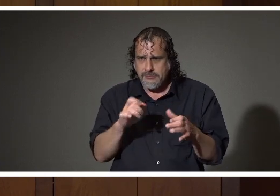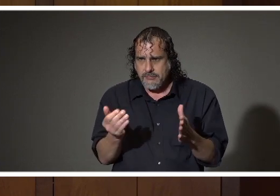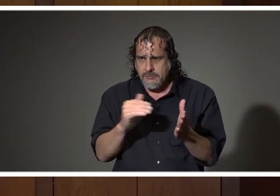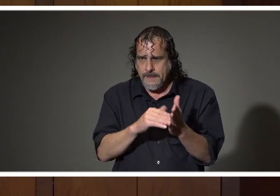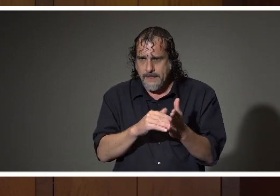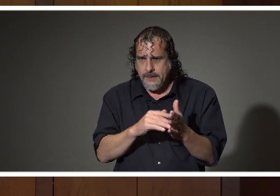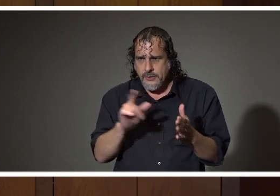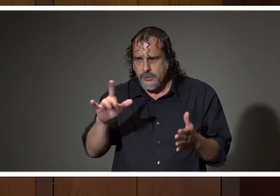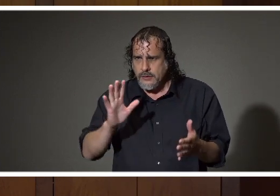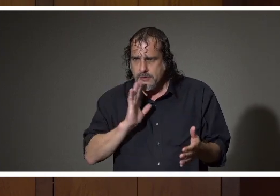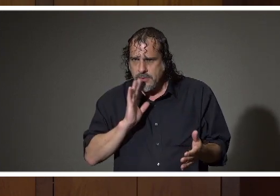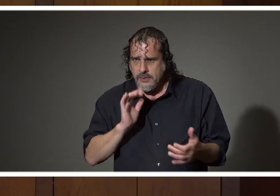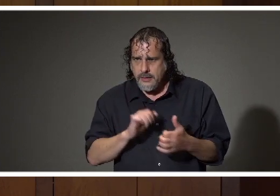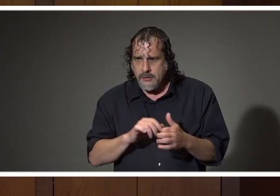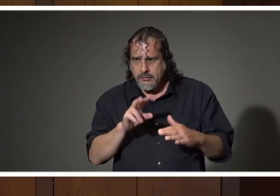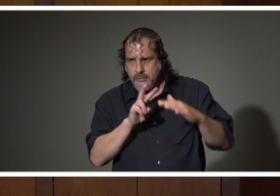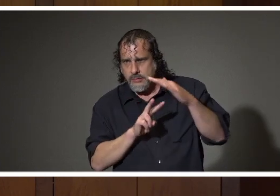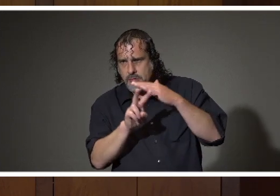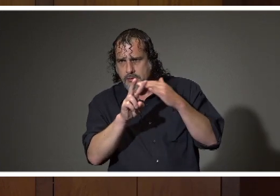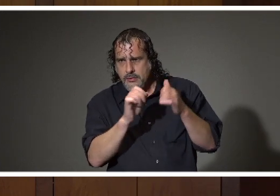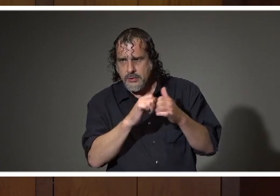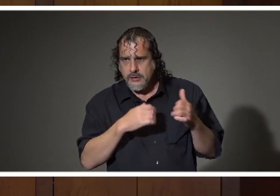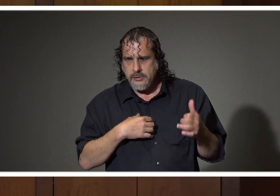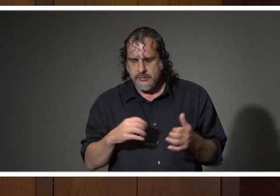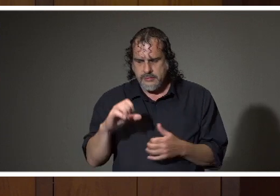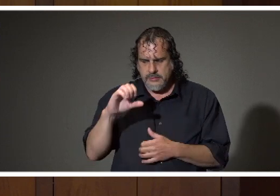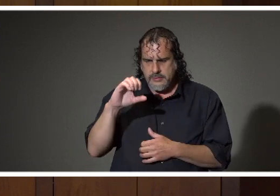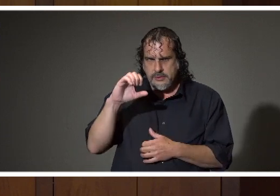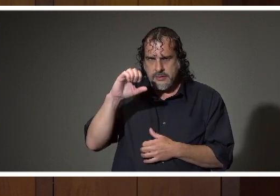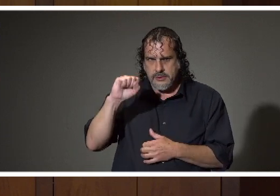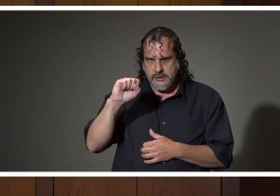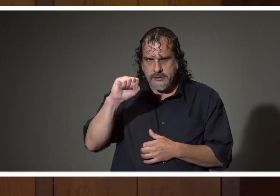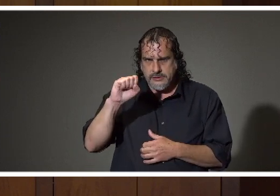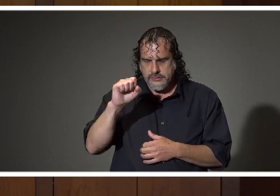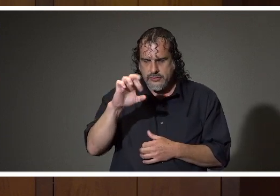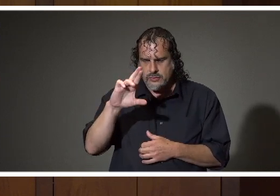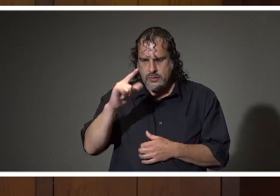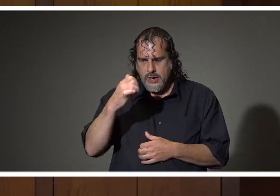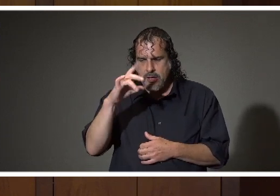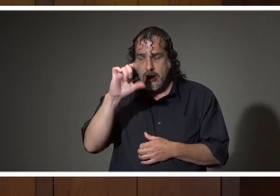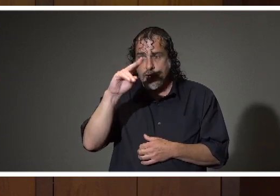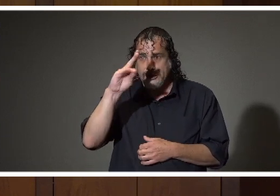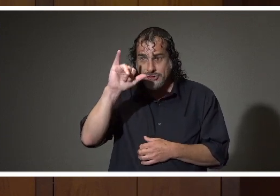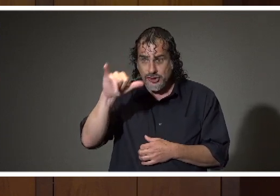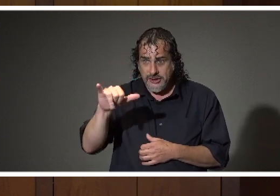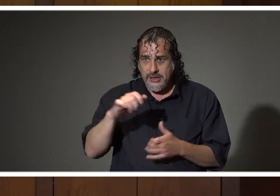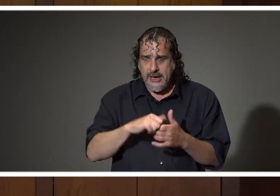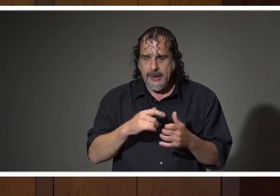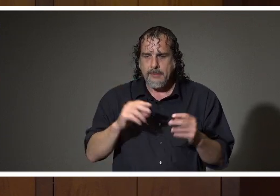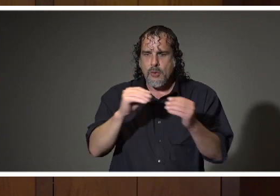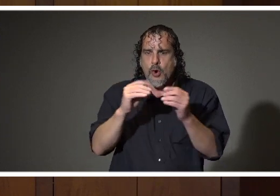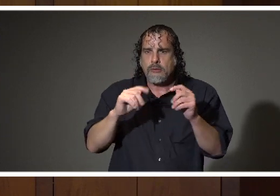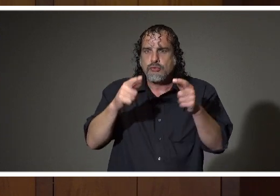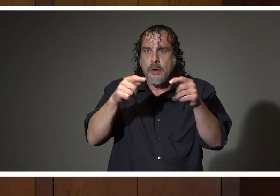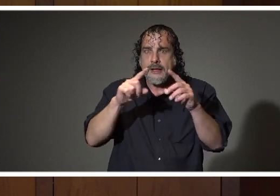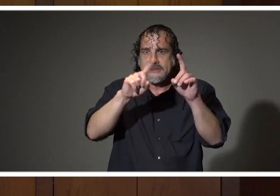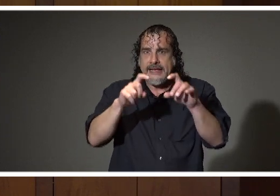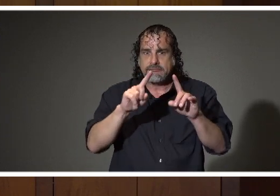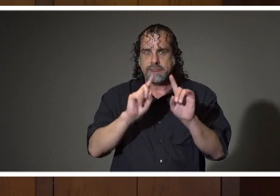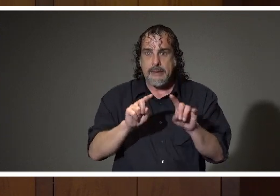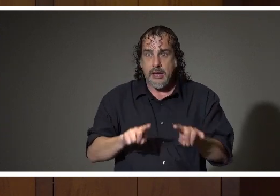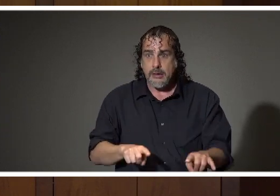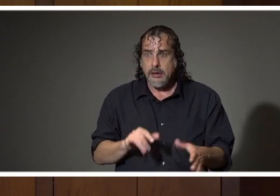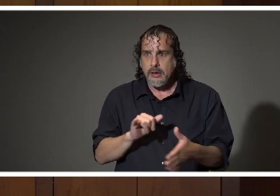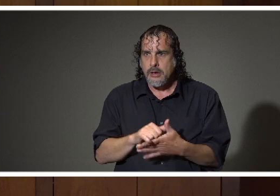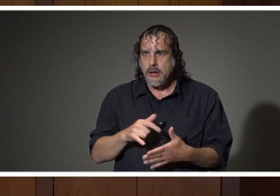mentioned some things about looking towards serology and some of that, as well as more rapid testing. How important are both of those pieces as